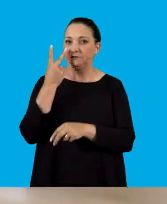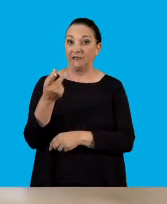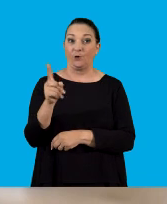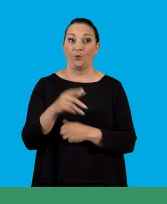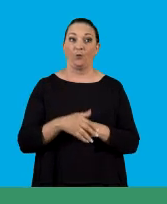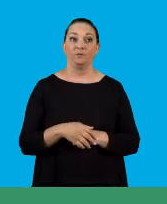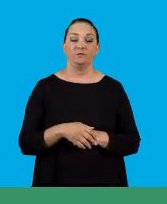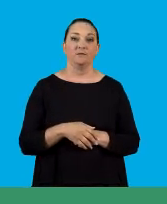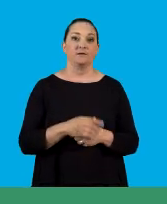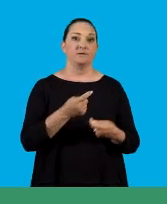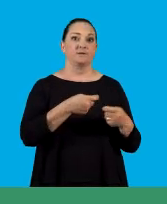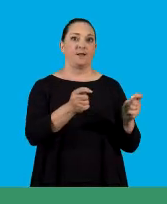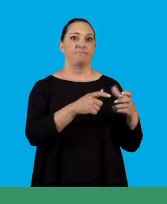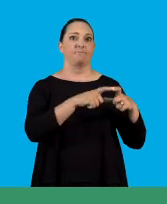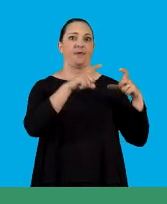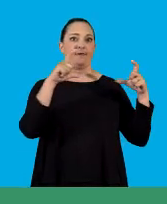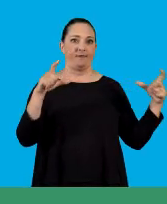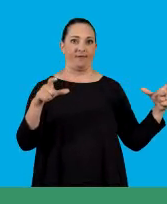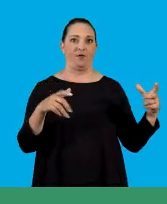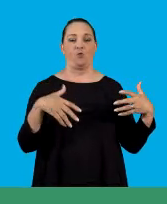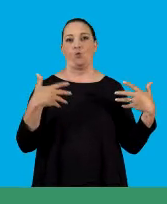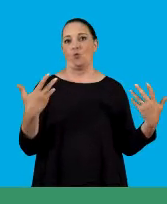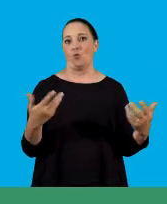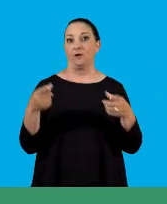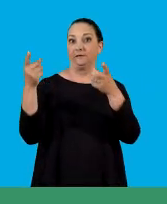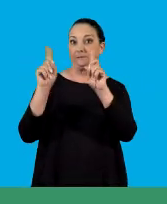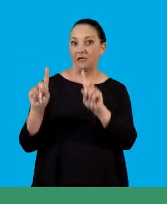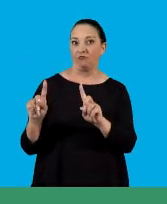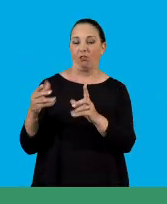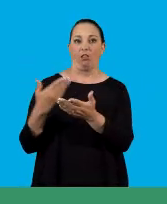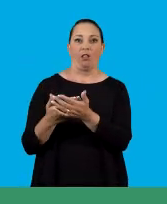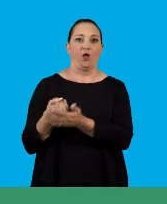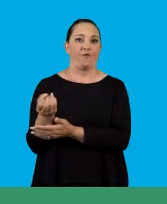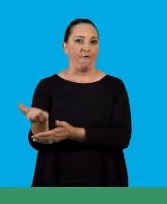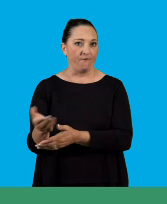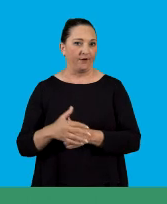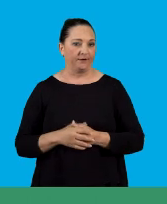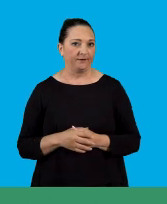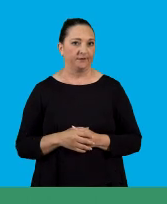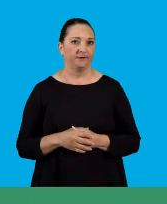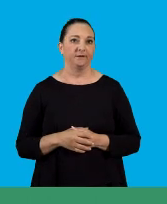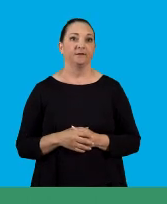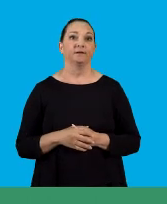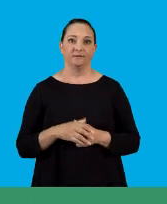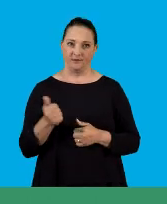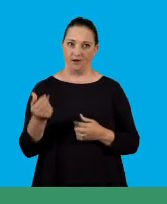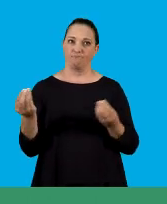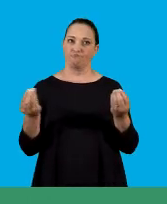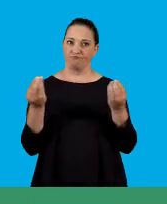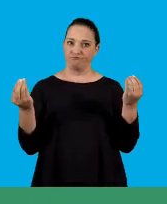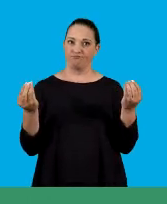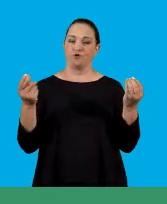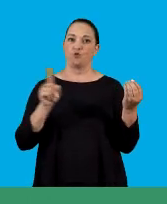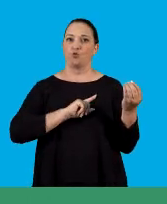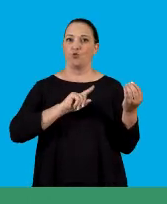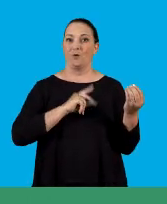sometimes. You see big sales. This is what you see sometimes. You see special offers, and this is one of the most popular. You